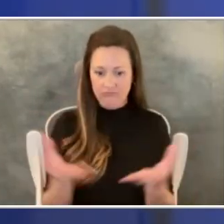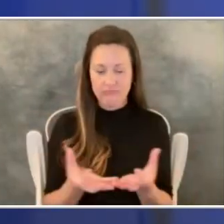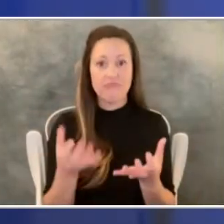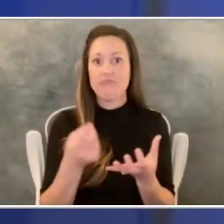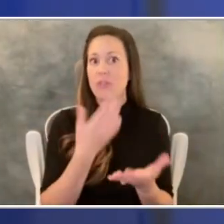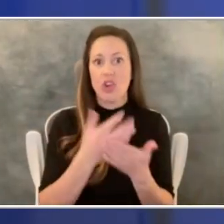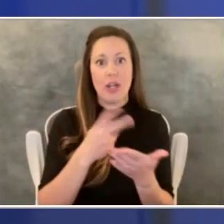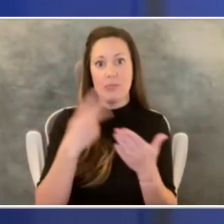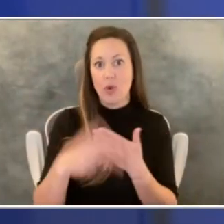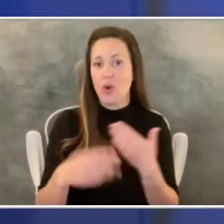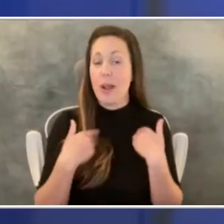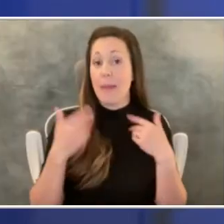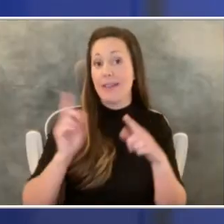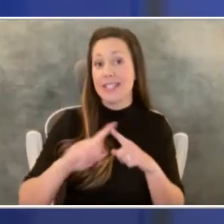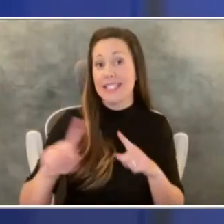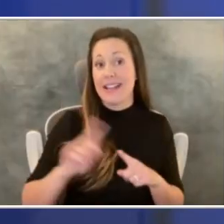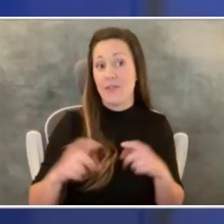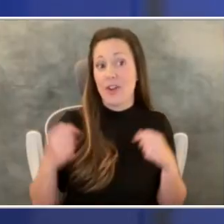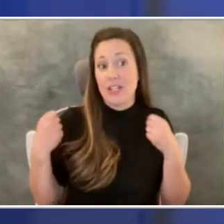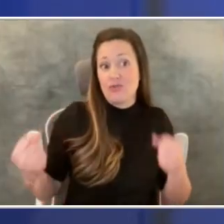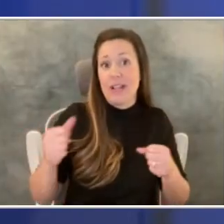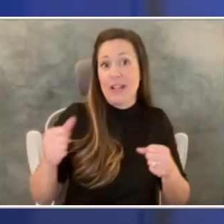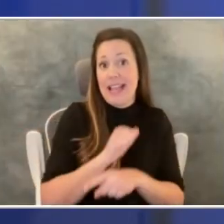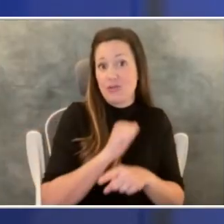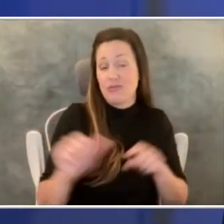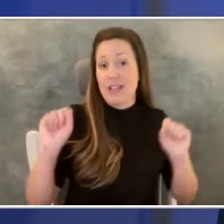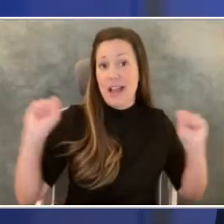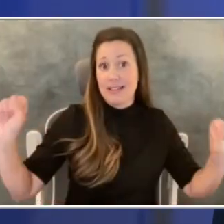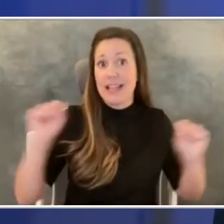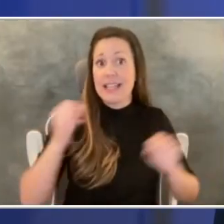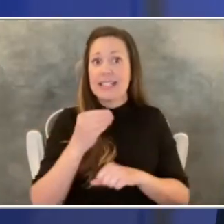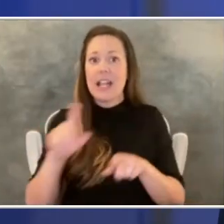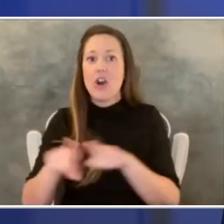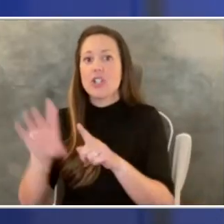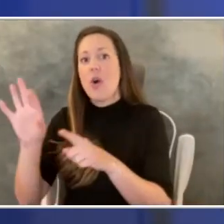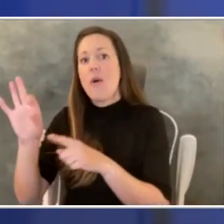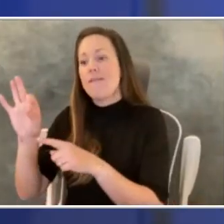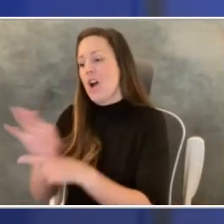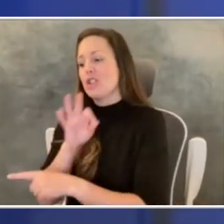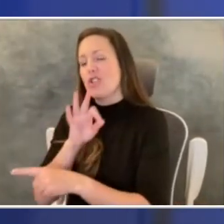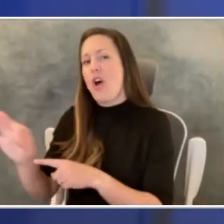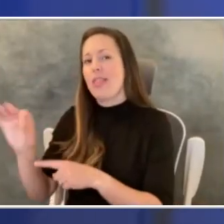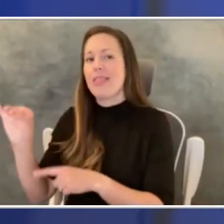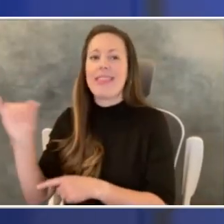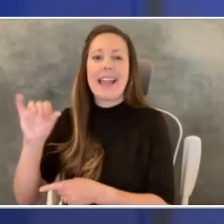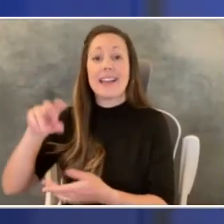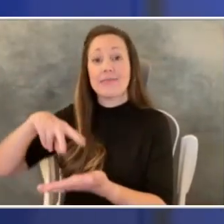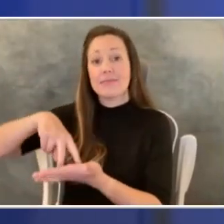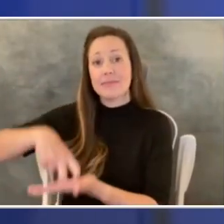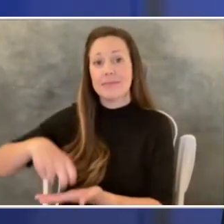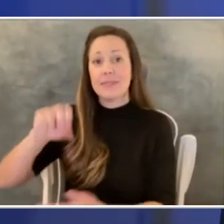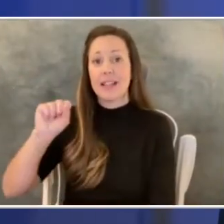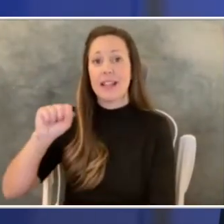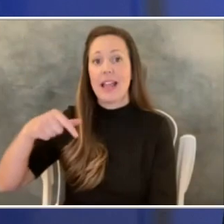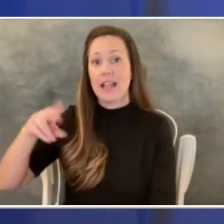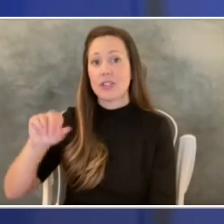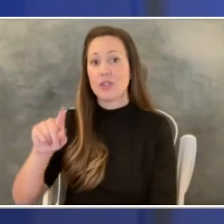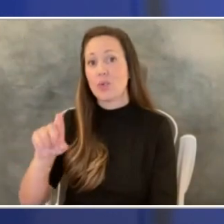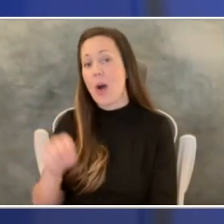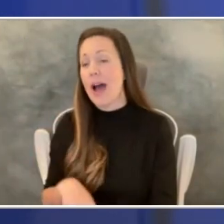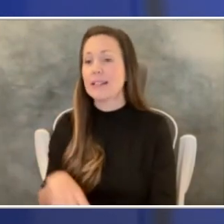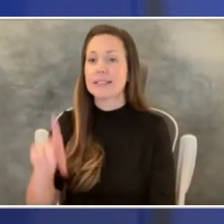strengthening exercises and what we call functional strengthening exercises. So squats and RDLs or deadlifts or something like